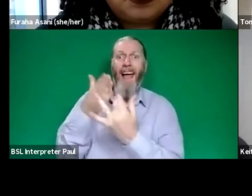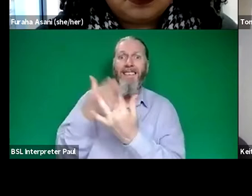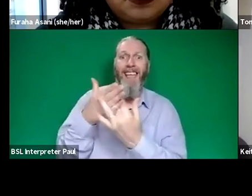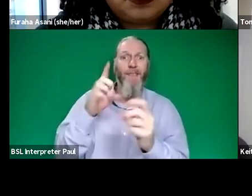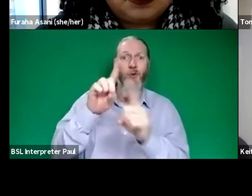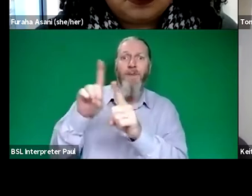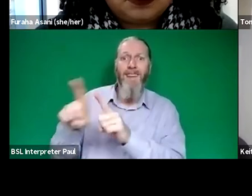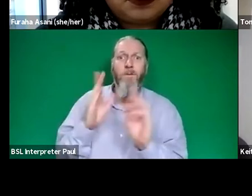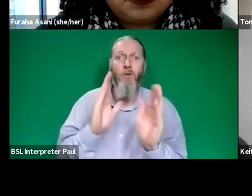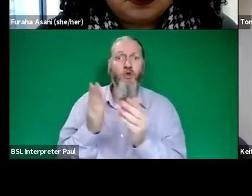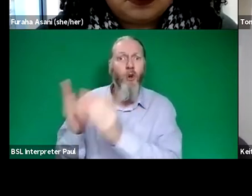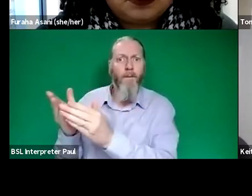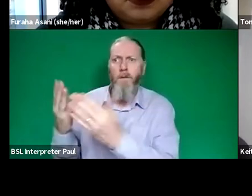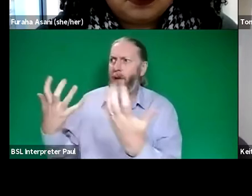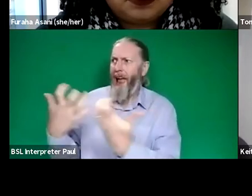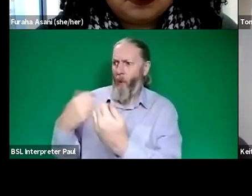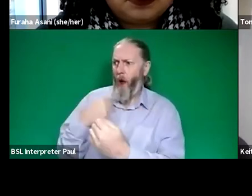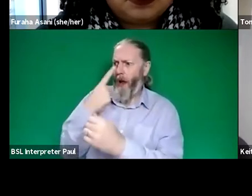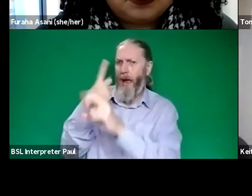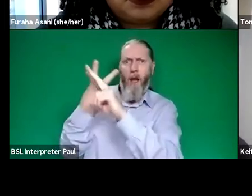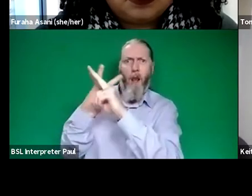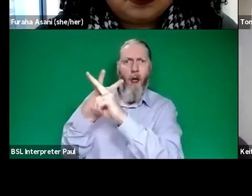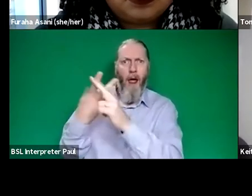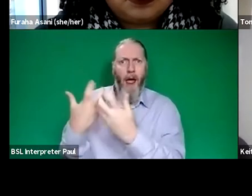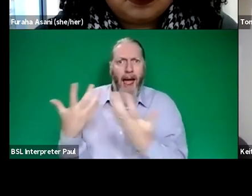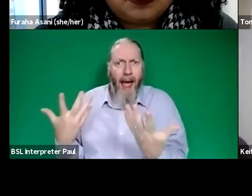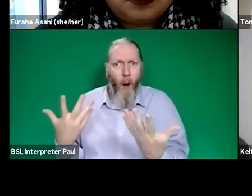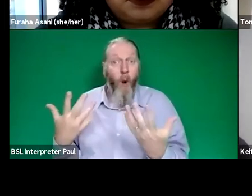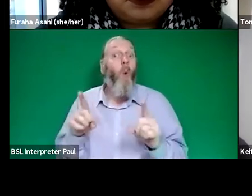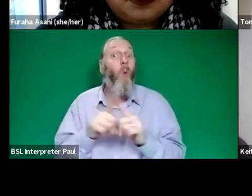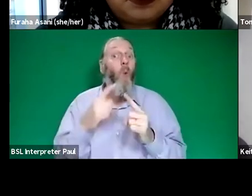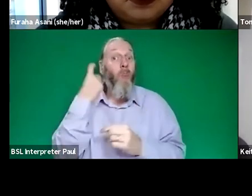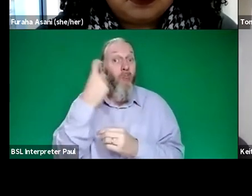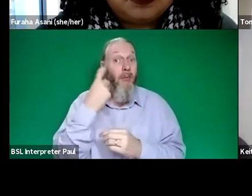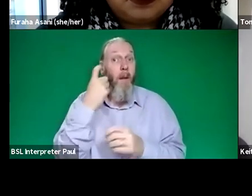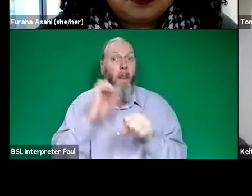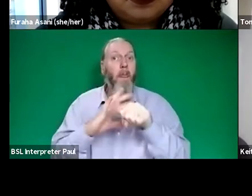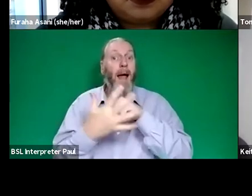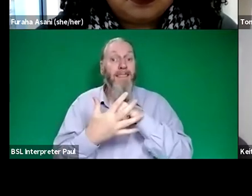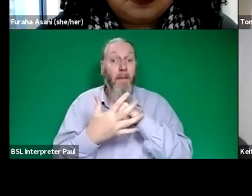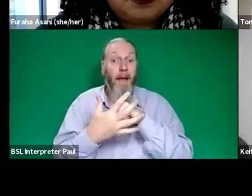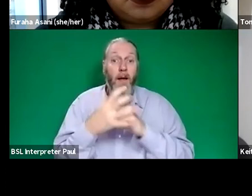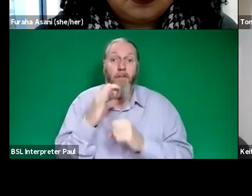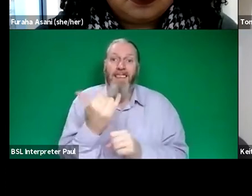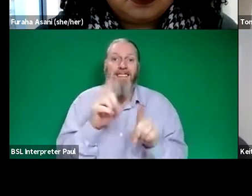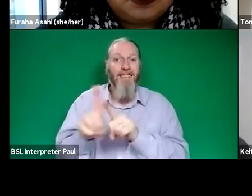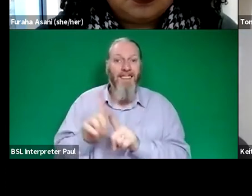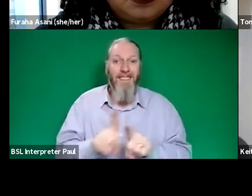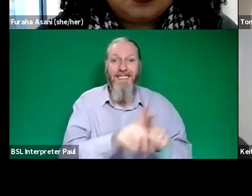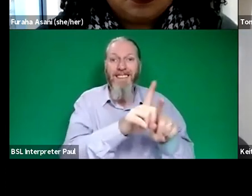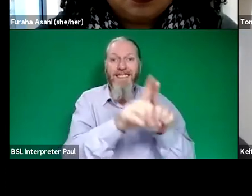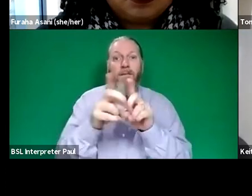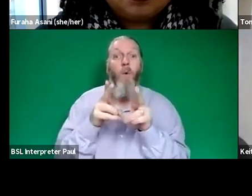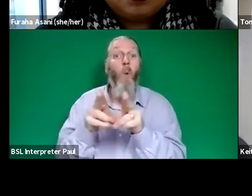do, and how we can think about the pandemic in more critical ways that involves an emphasis on